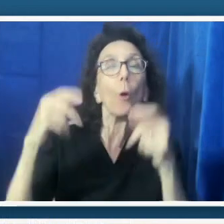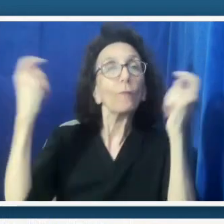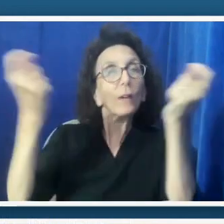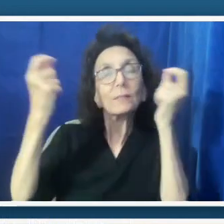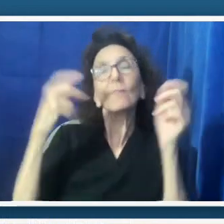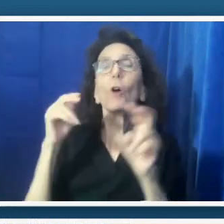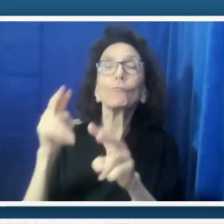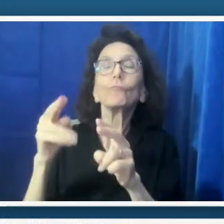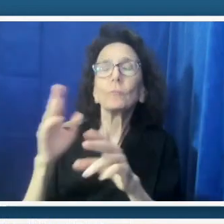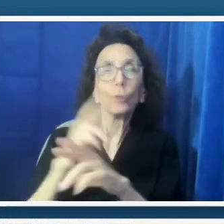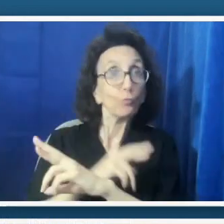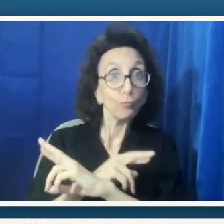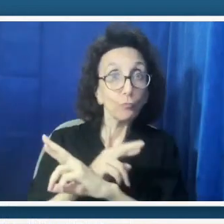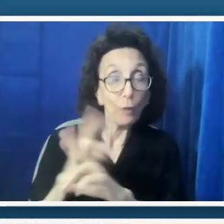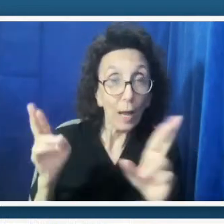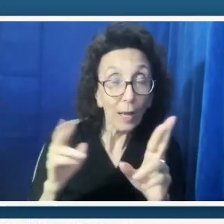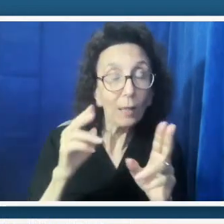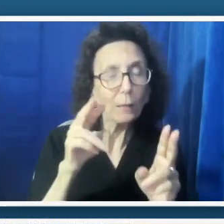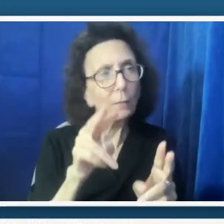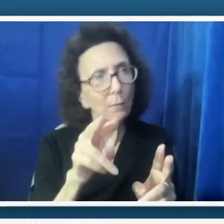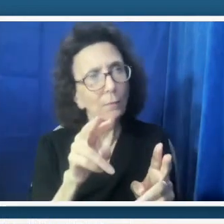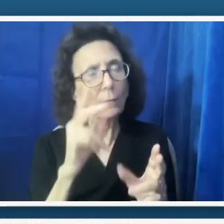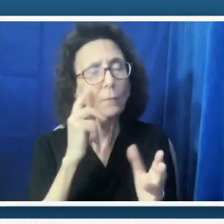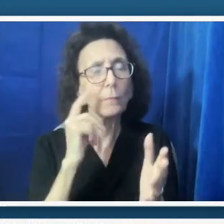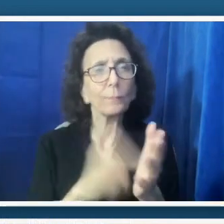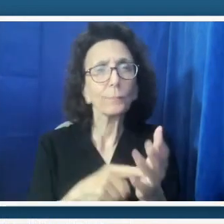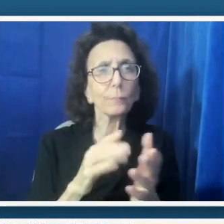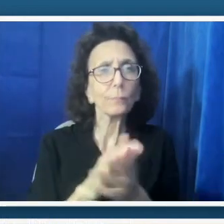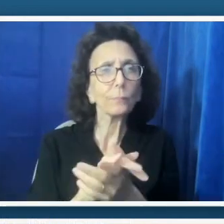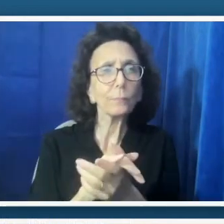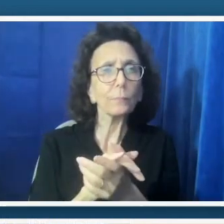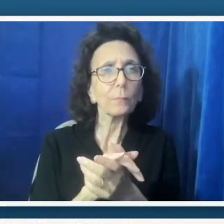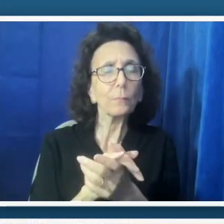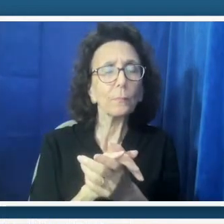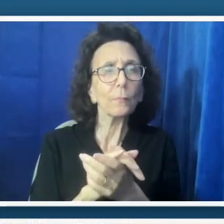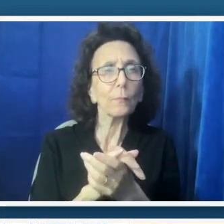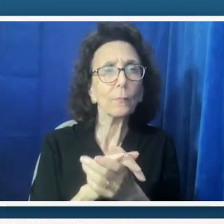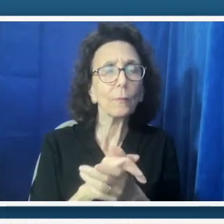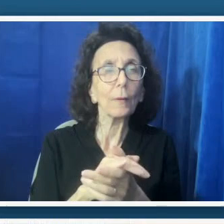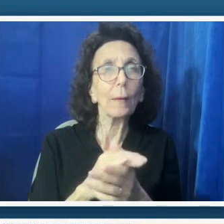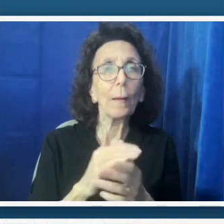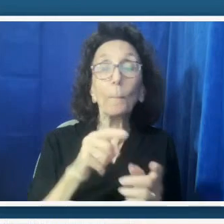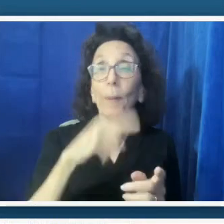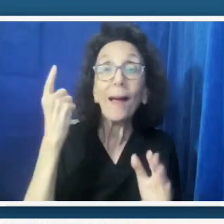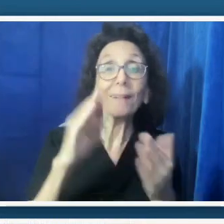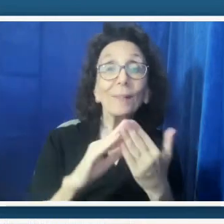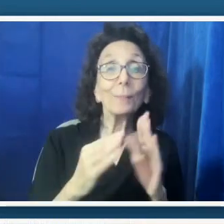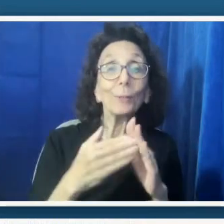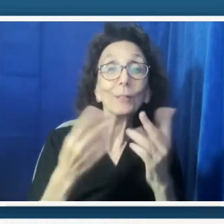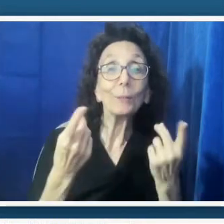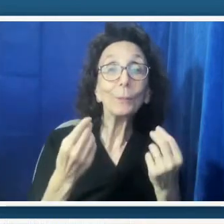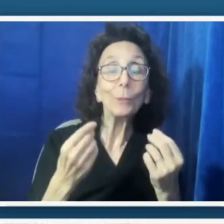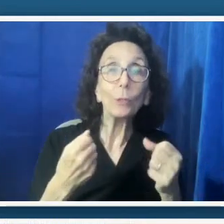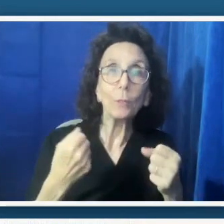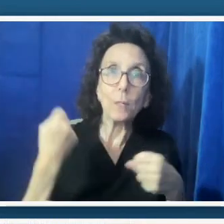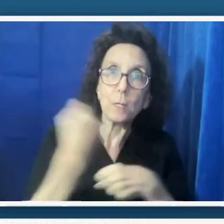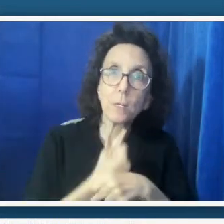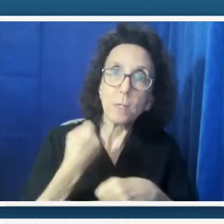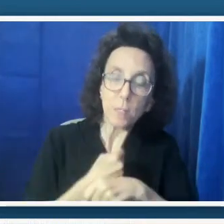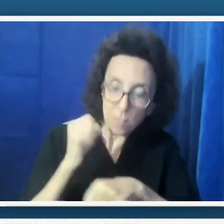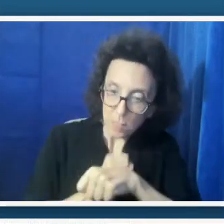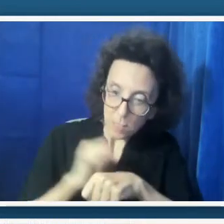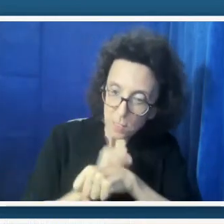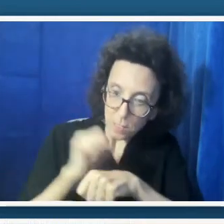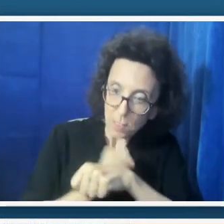But on the right side, where you have members of the Black community depicted, they're working, and that's really all